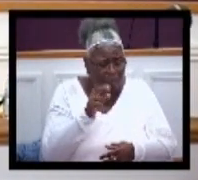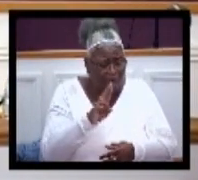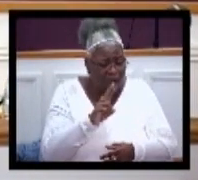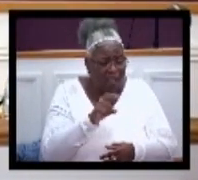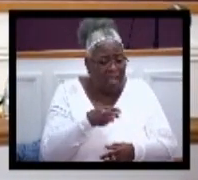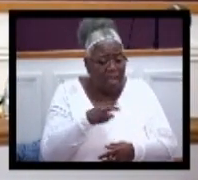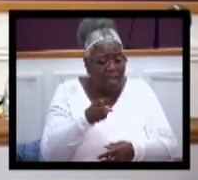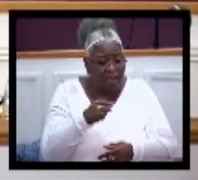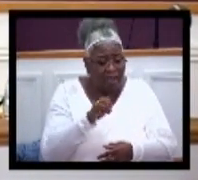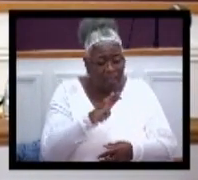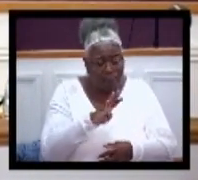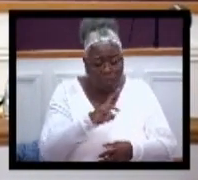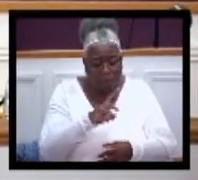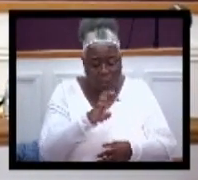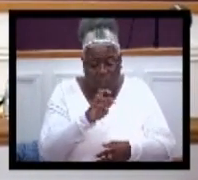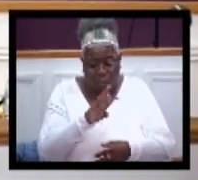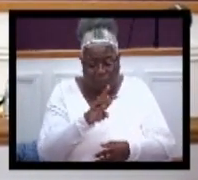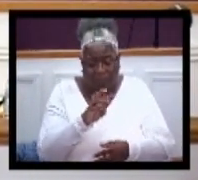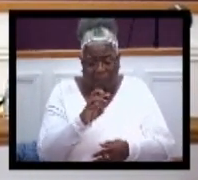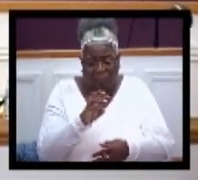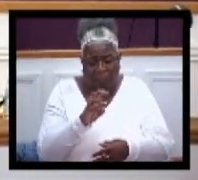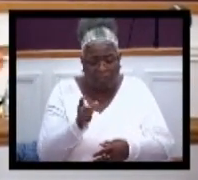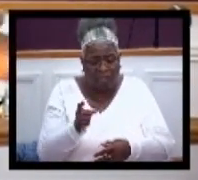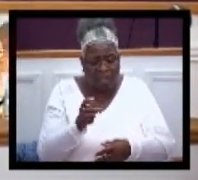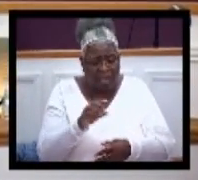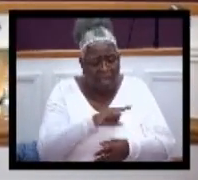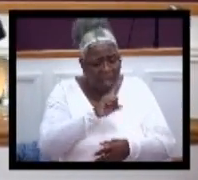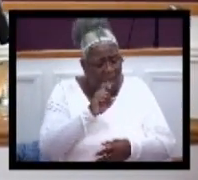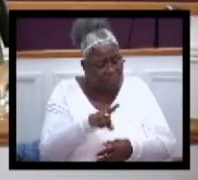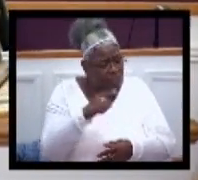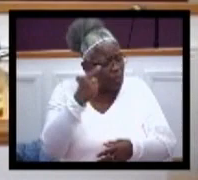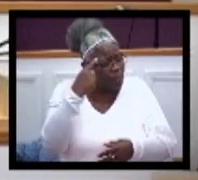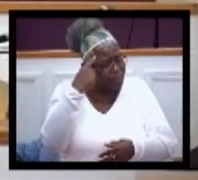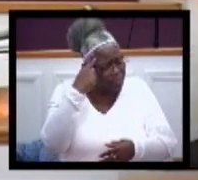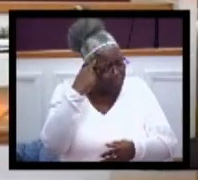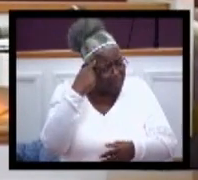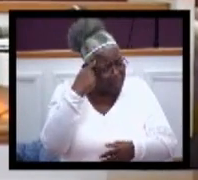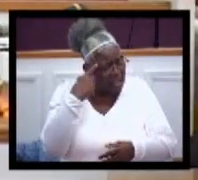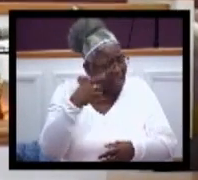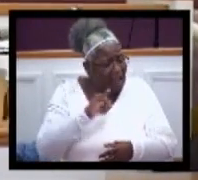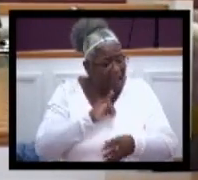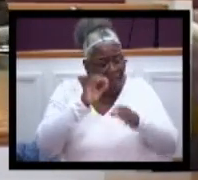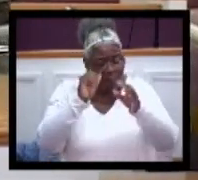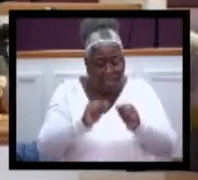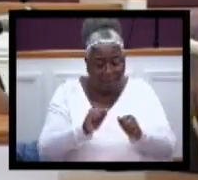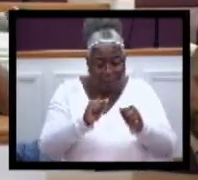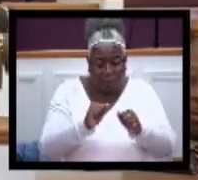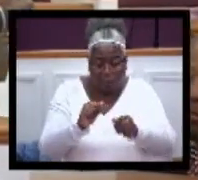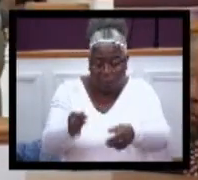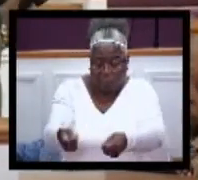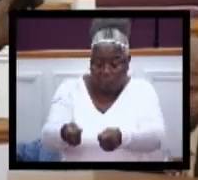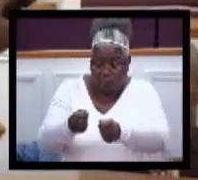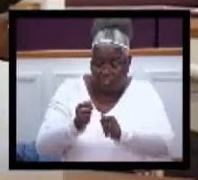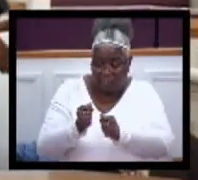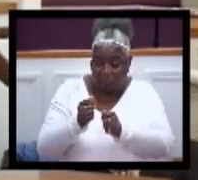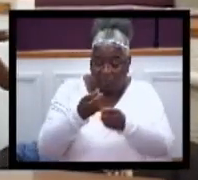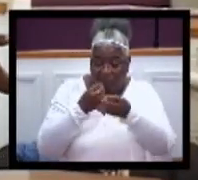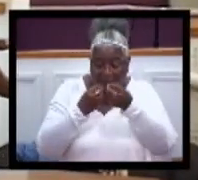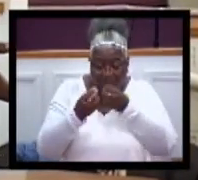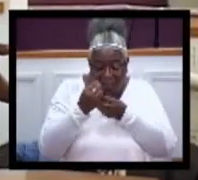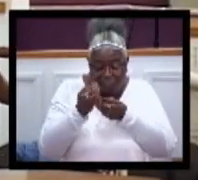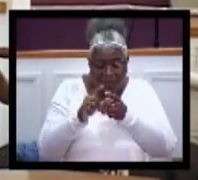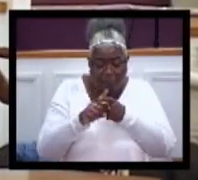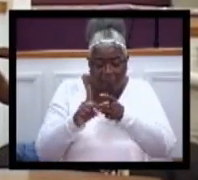Hebrew. Matter of fact, son, how do you think I'm able to take you and feed you